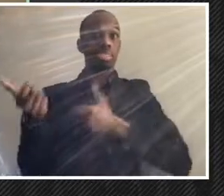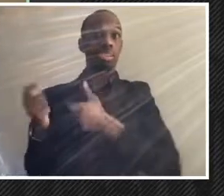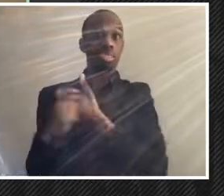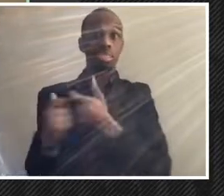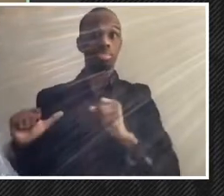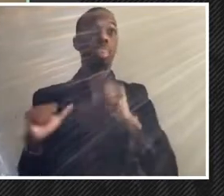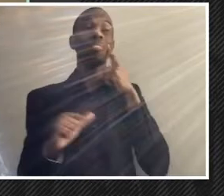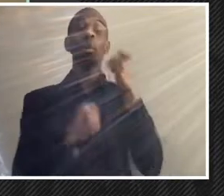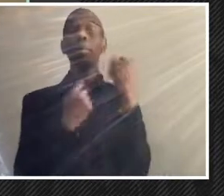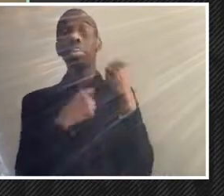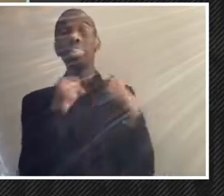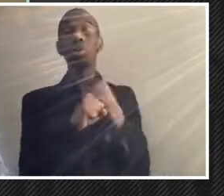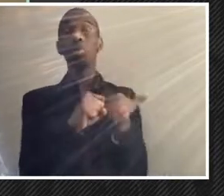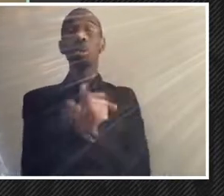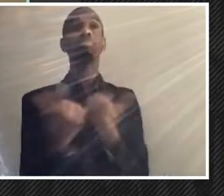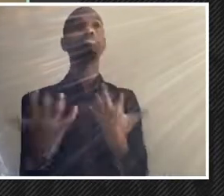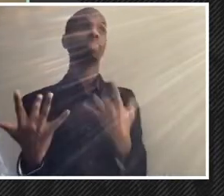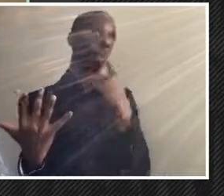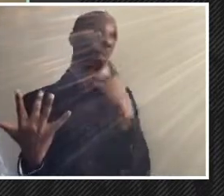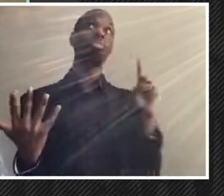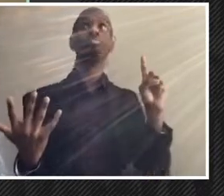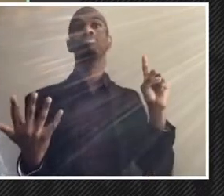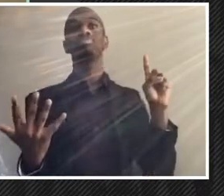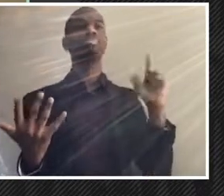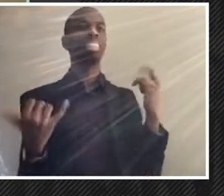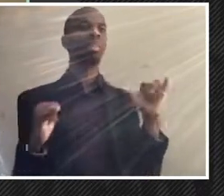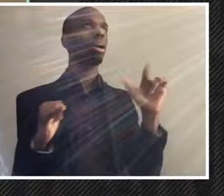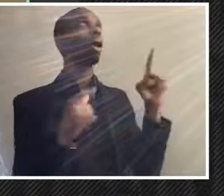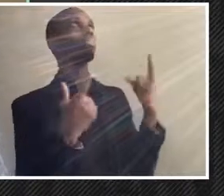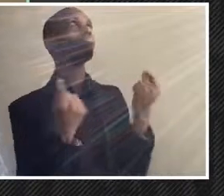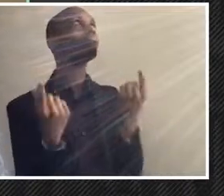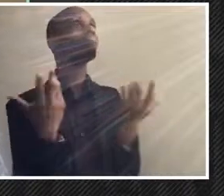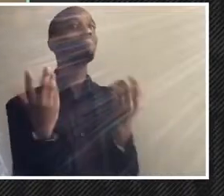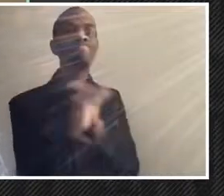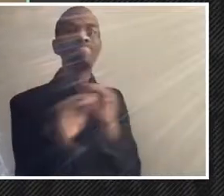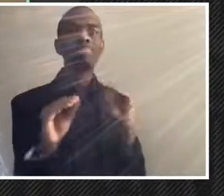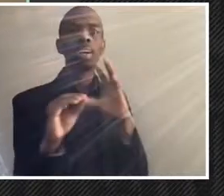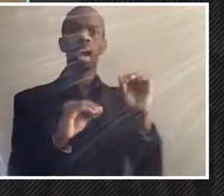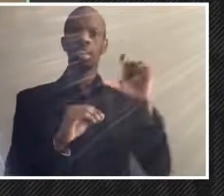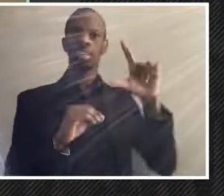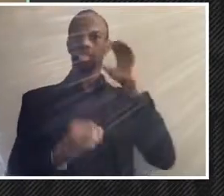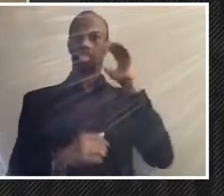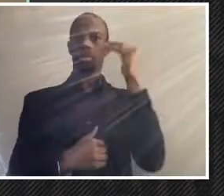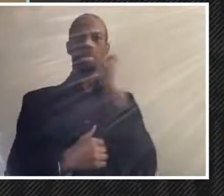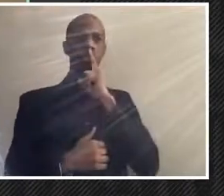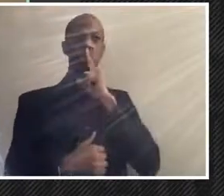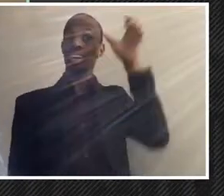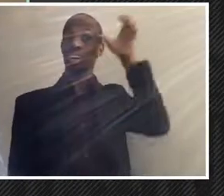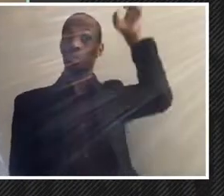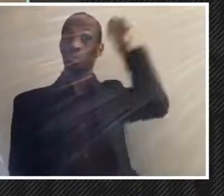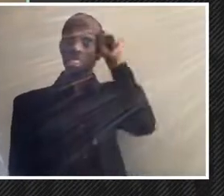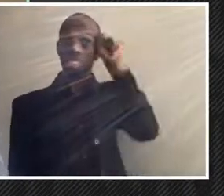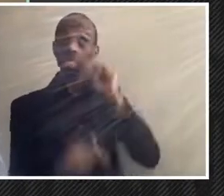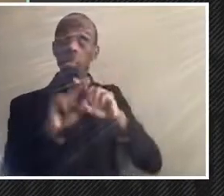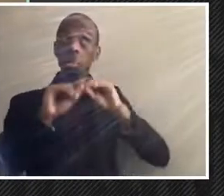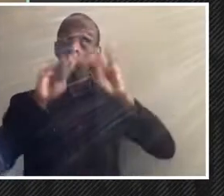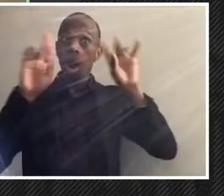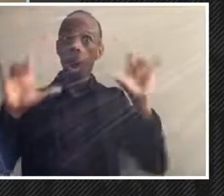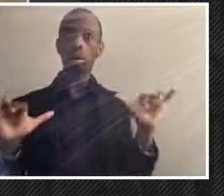ironically, the more these solutions that seem like common sense just become harder and harder to pass